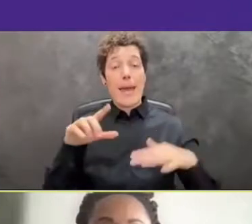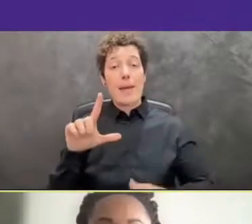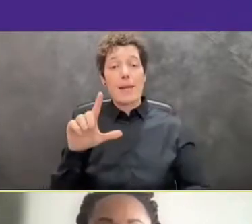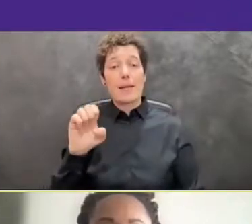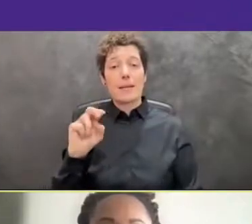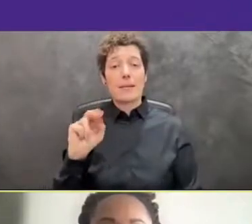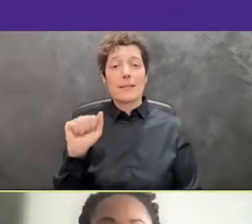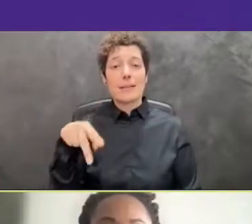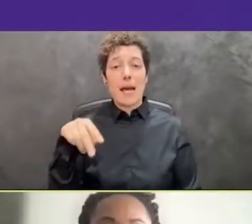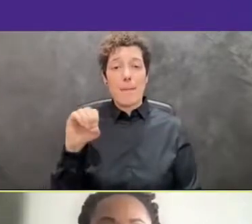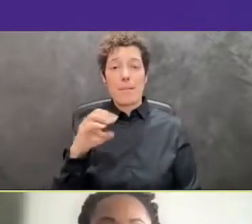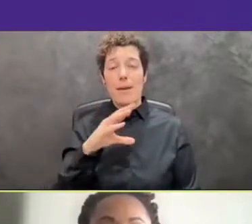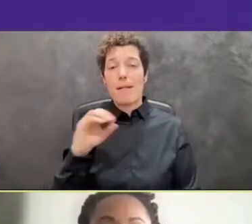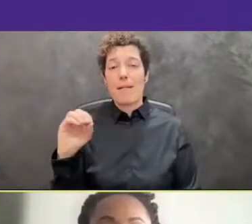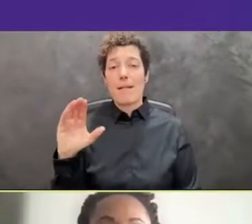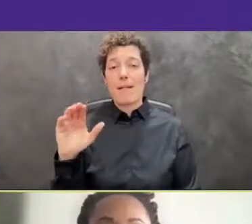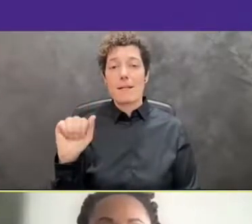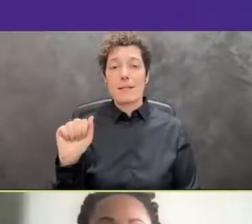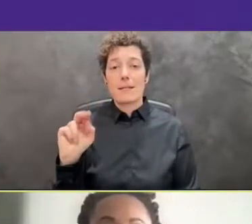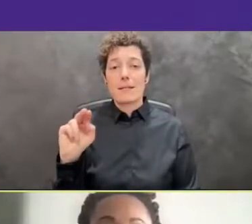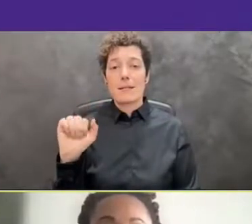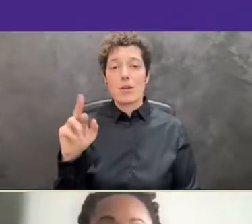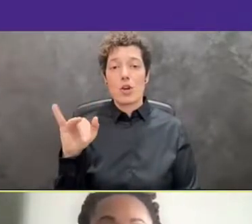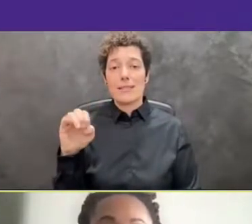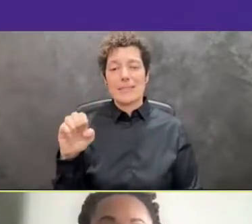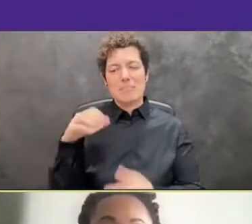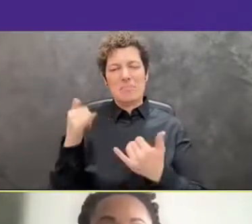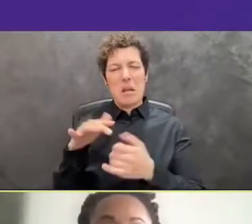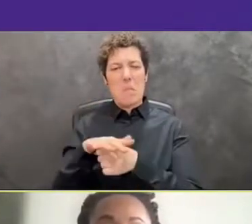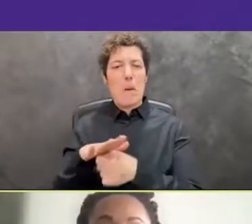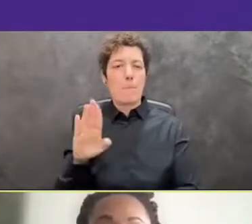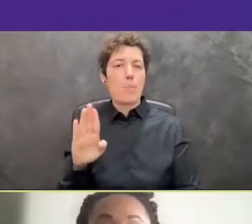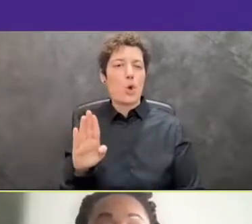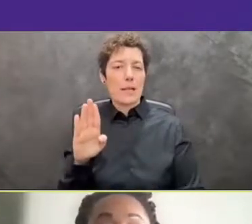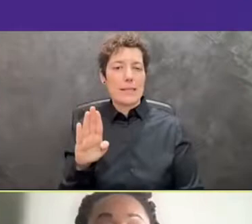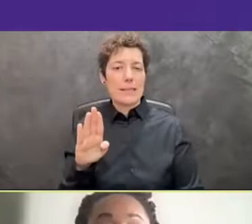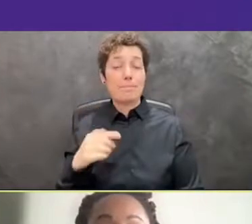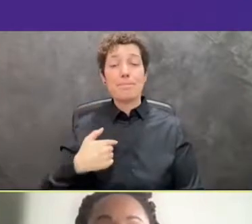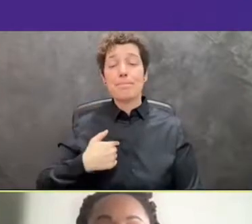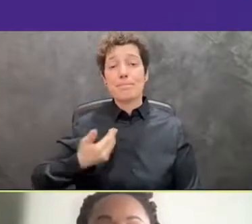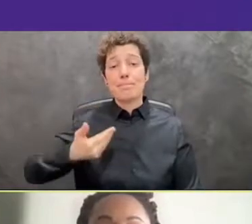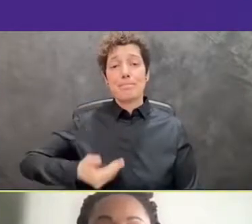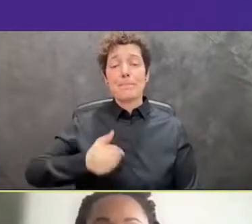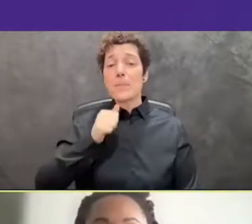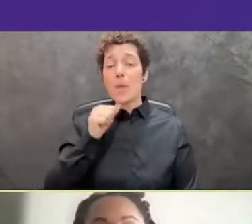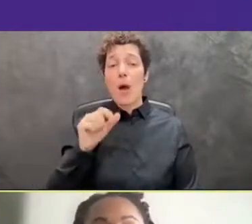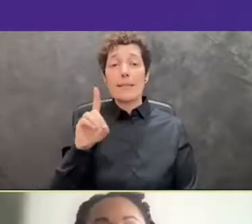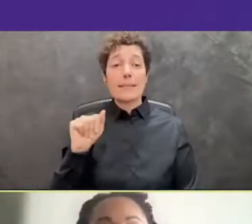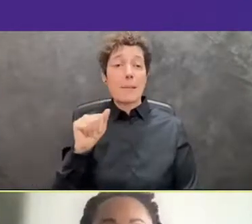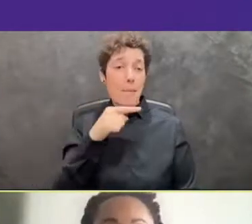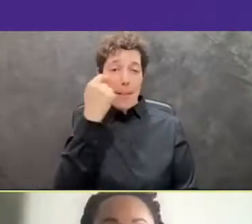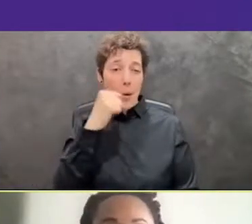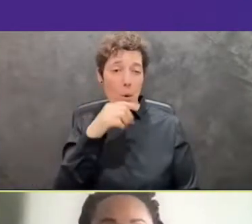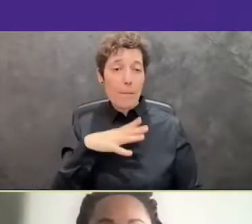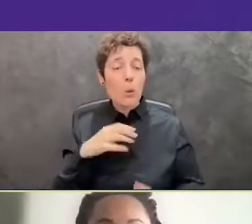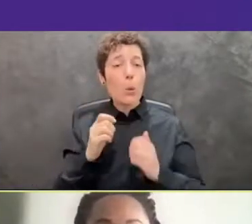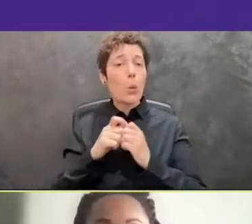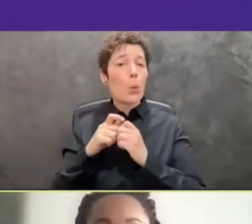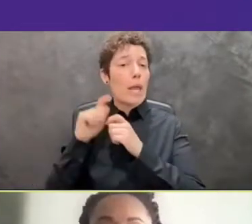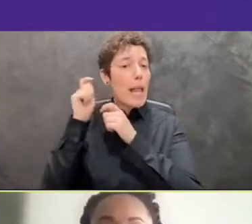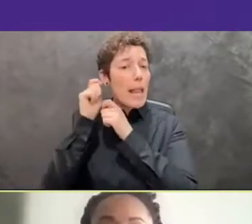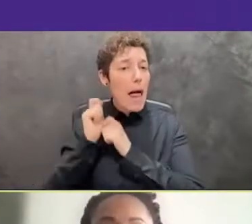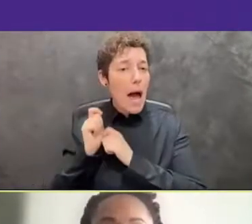Brooklyn. I am a non-disabled Black woman with long brown locks, kind of styled half up, half down